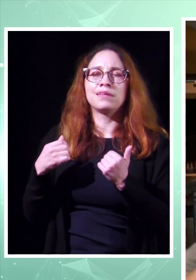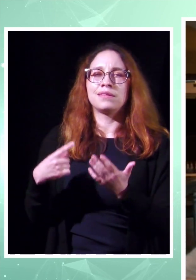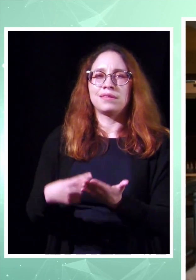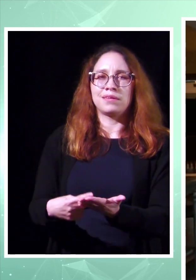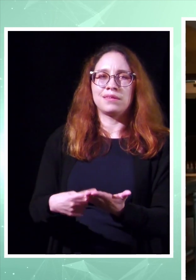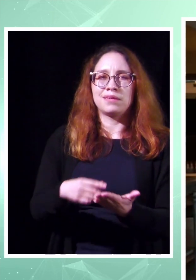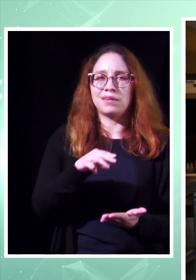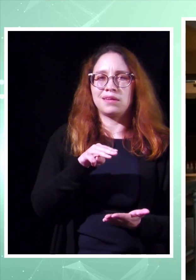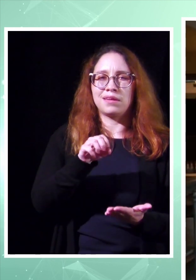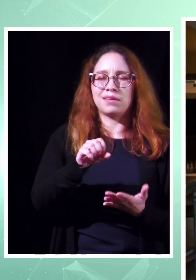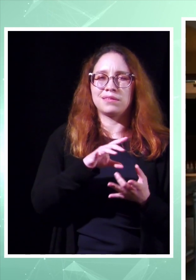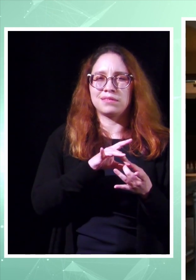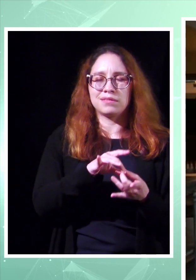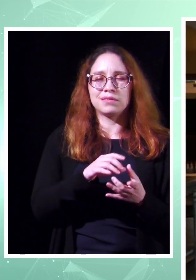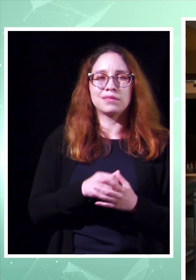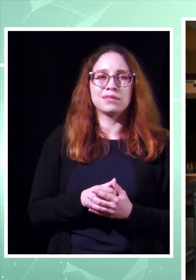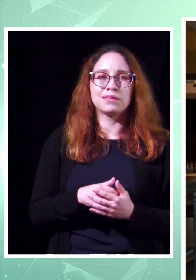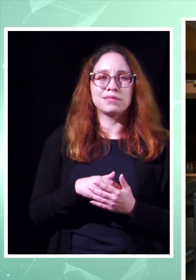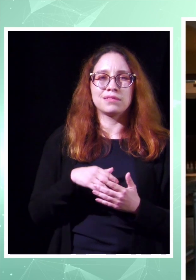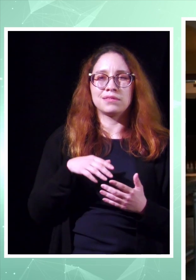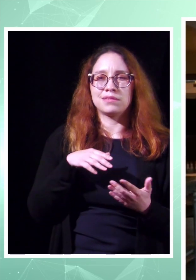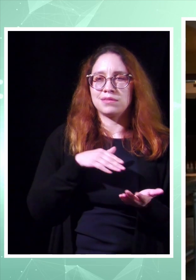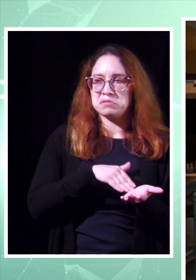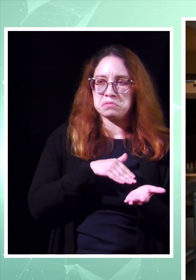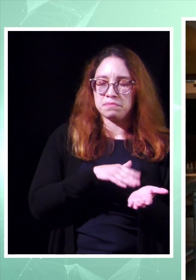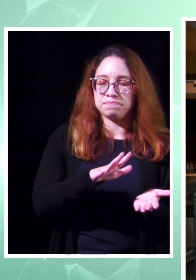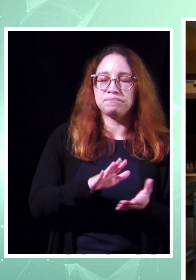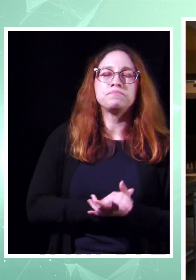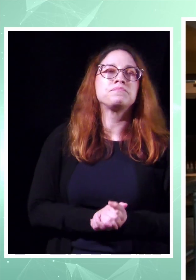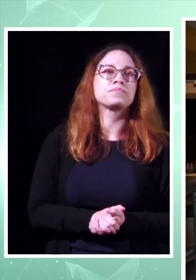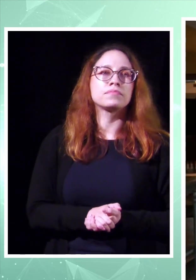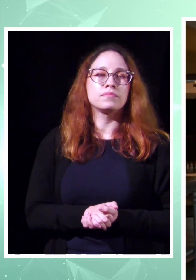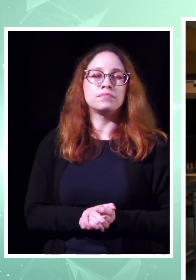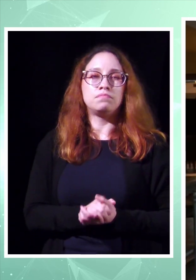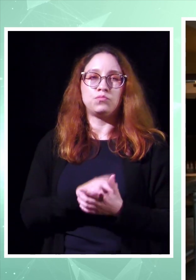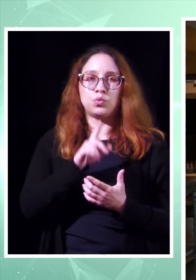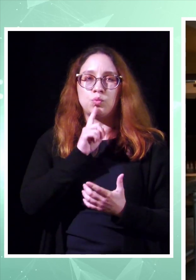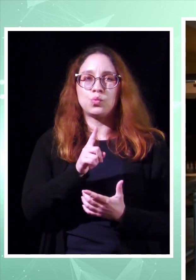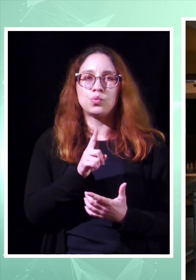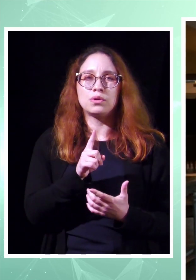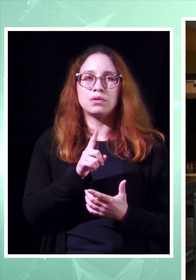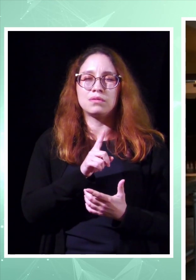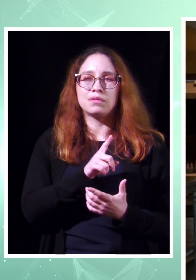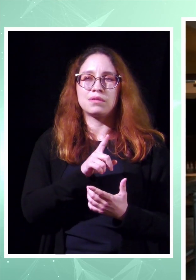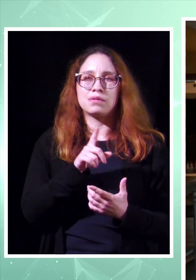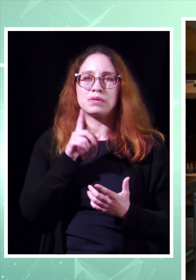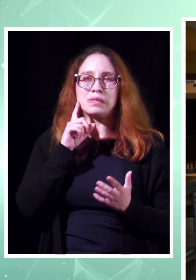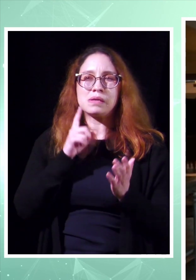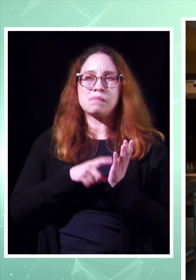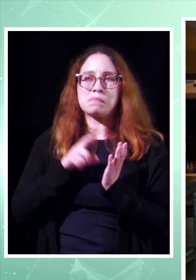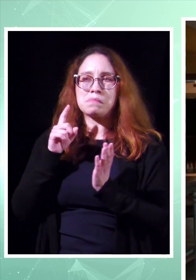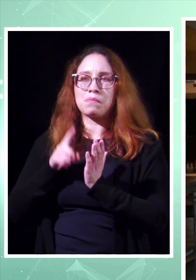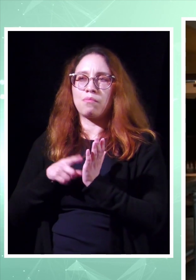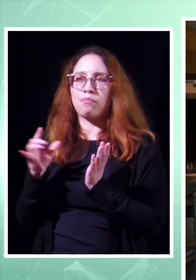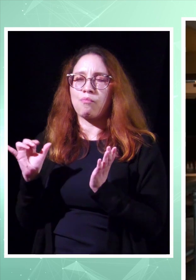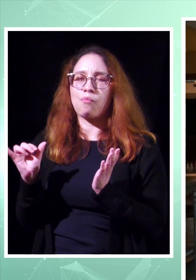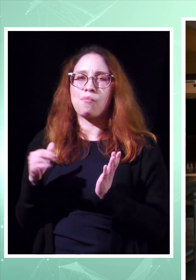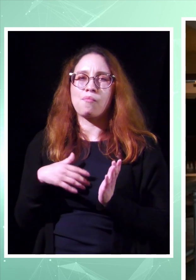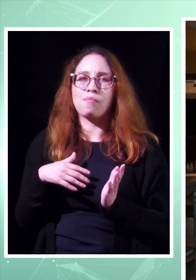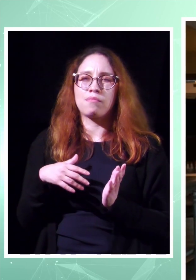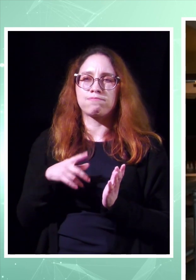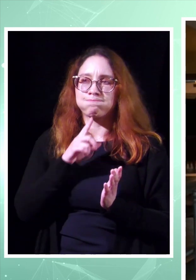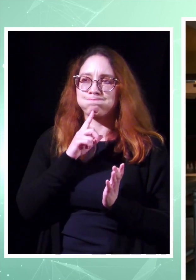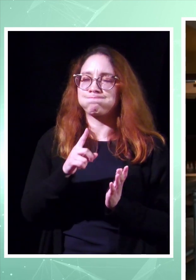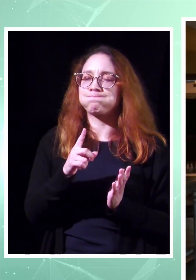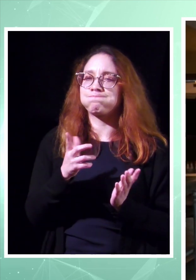like MS clinicians, like practitioners. And it's really calling out something which is a